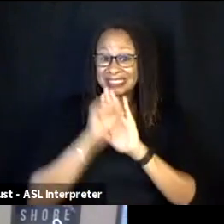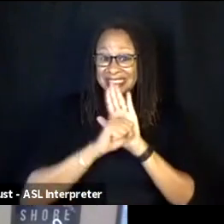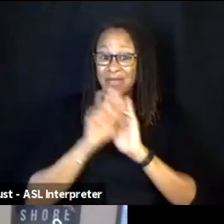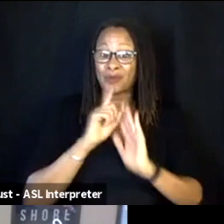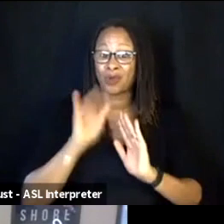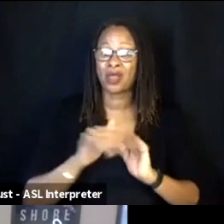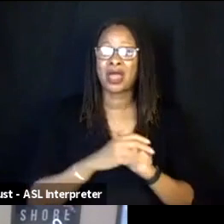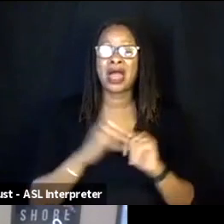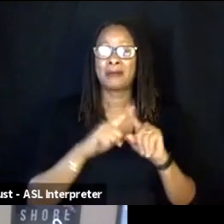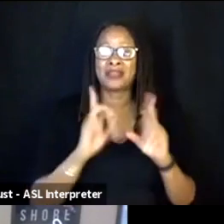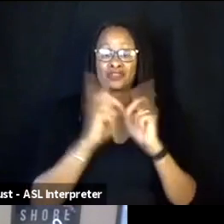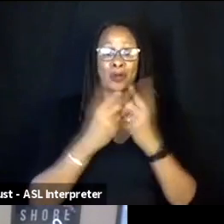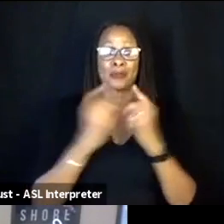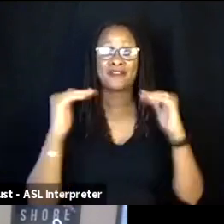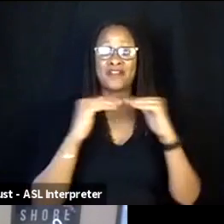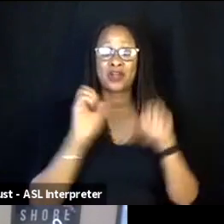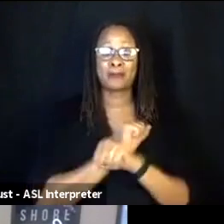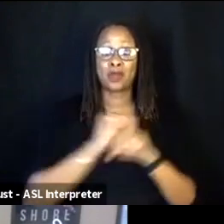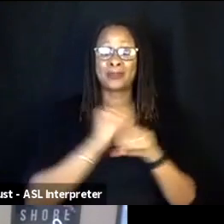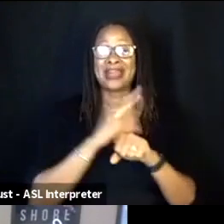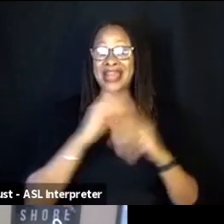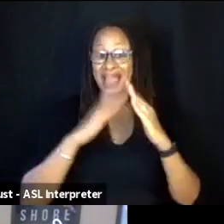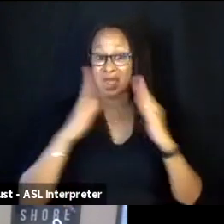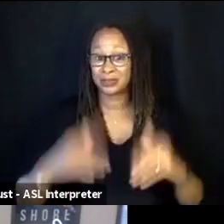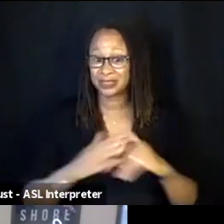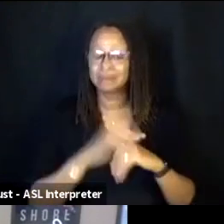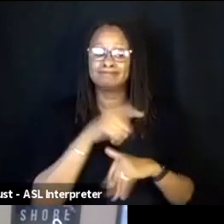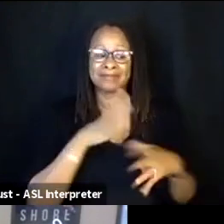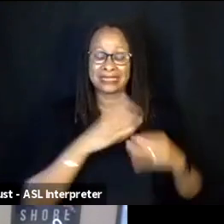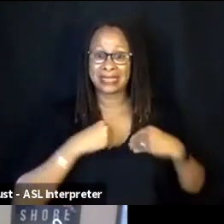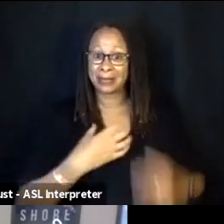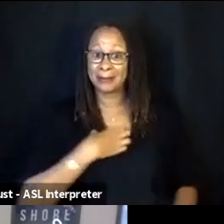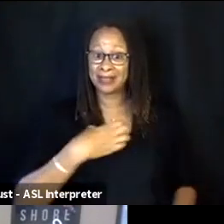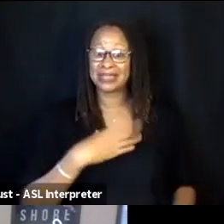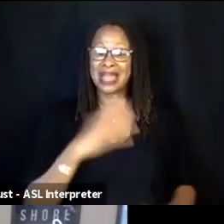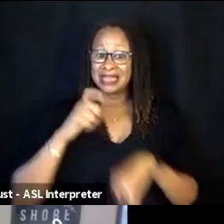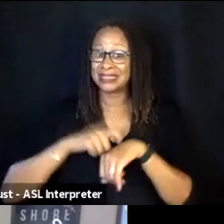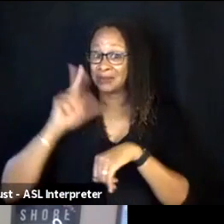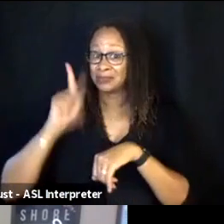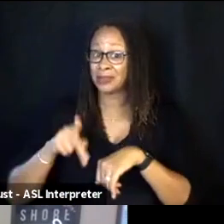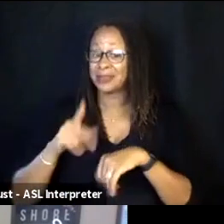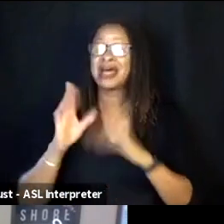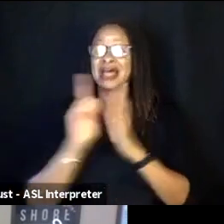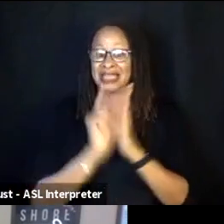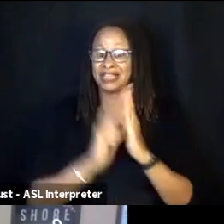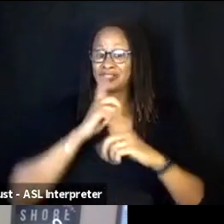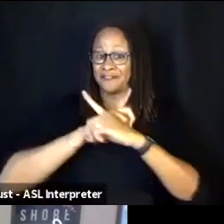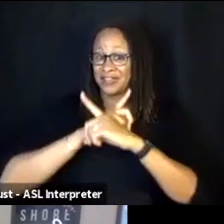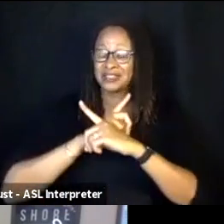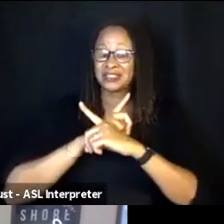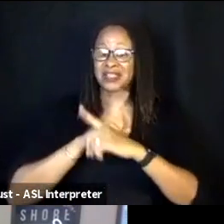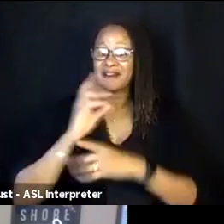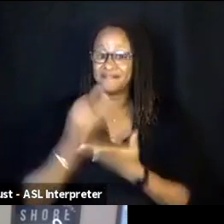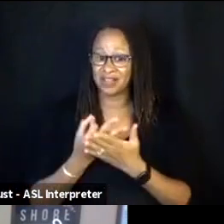of Fair Employment and Housing is available in California to take complaints. Also, Time's Up, Legal Defense Fund, certainly around sexist language.